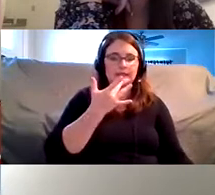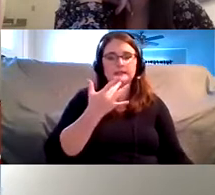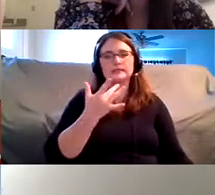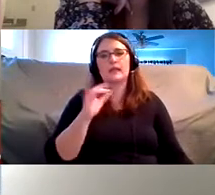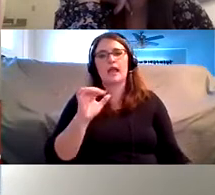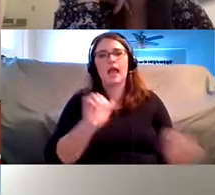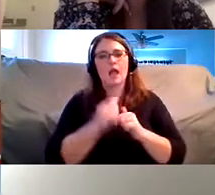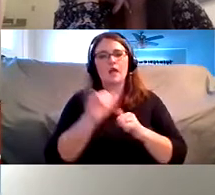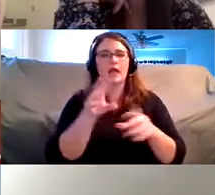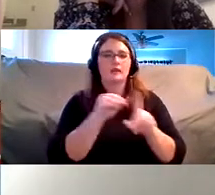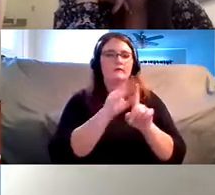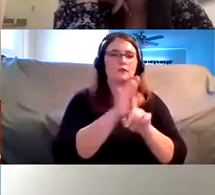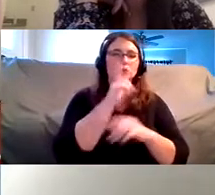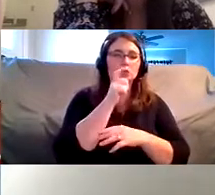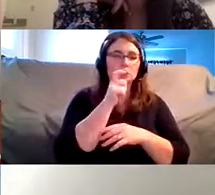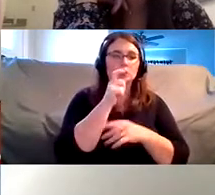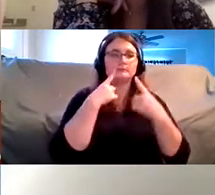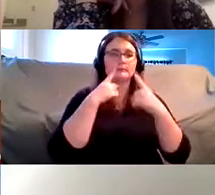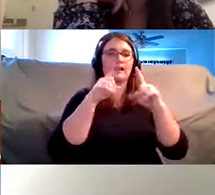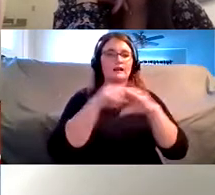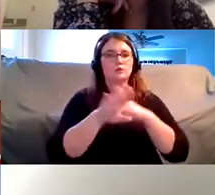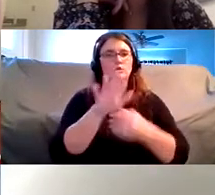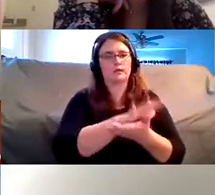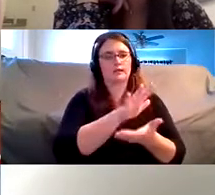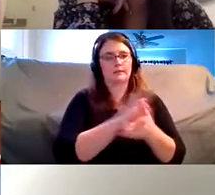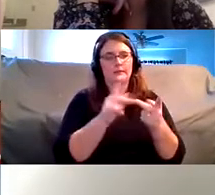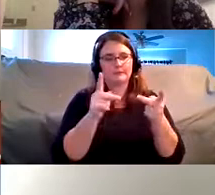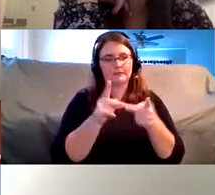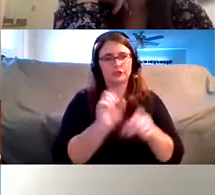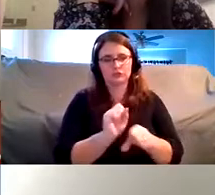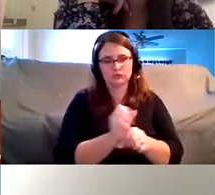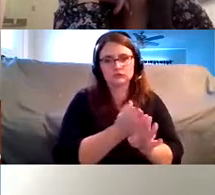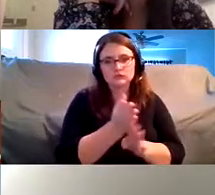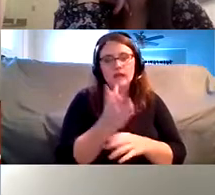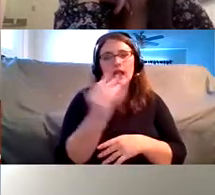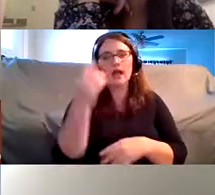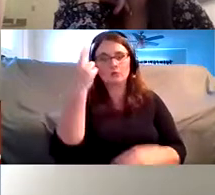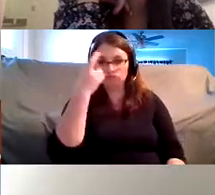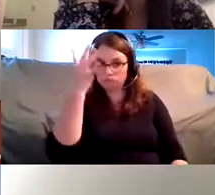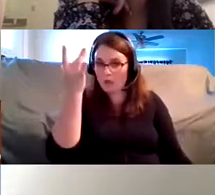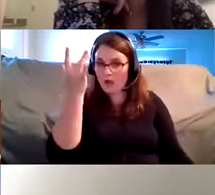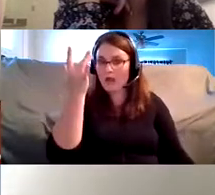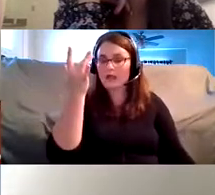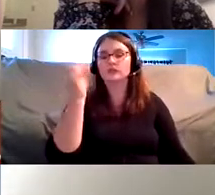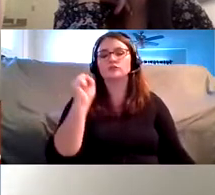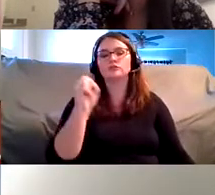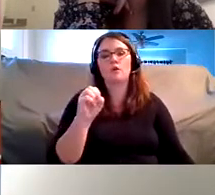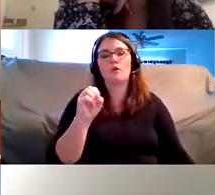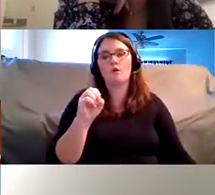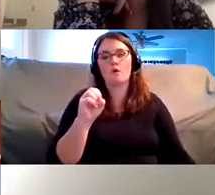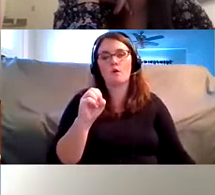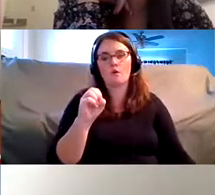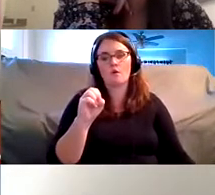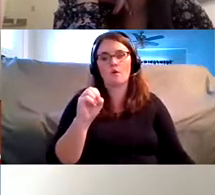into the academic positions and why. And so those kinds of